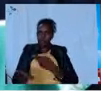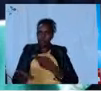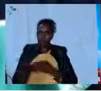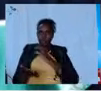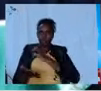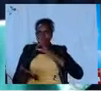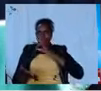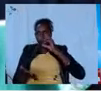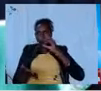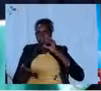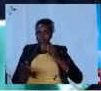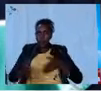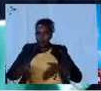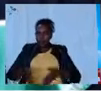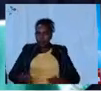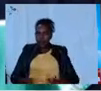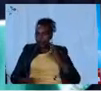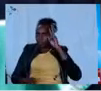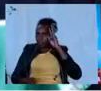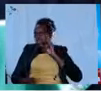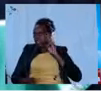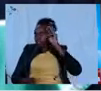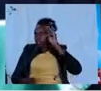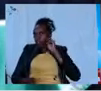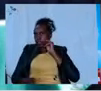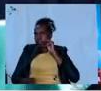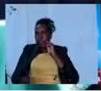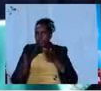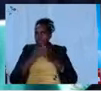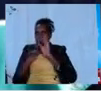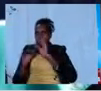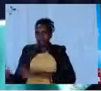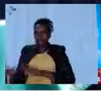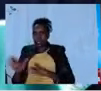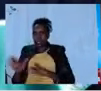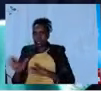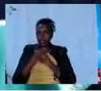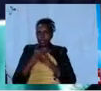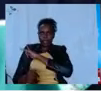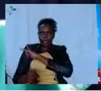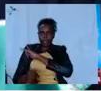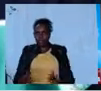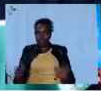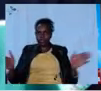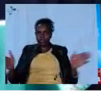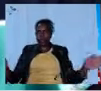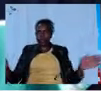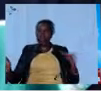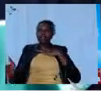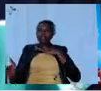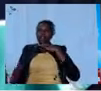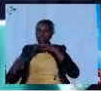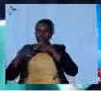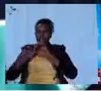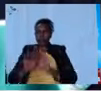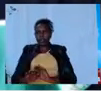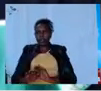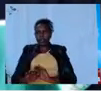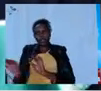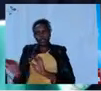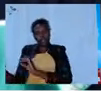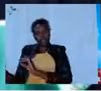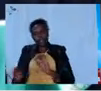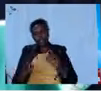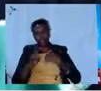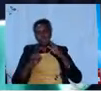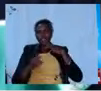conceived by the power of the Holy Spirit and born of the Virgin Mary. He suffered under Pontius Pilate, was crucified, died, and was buried.